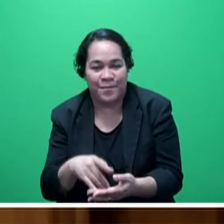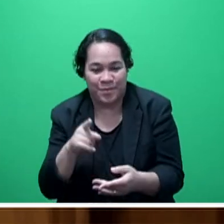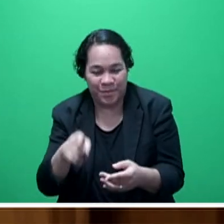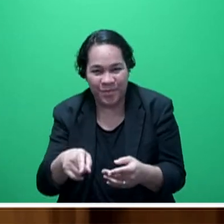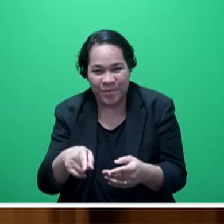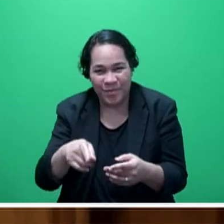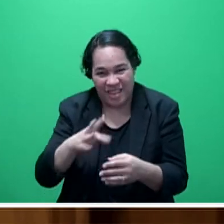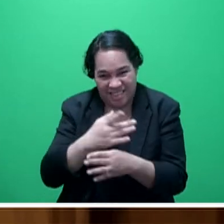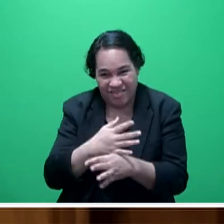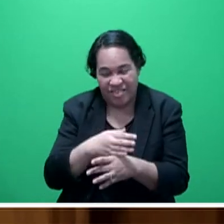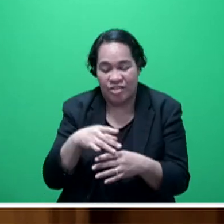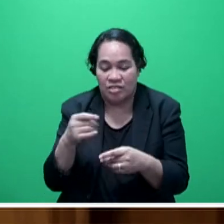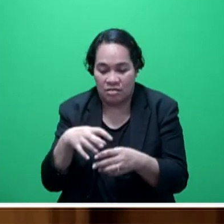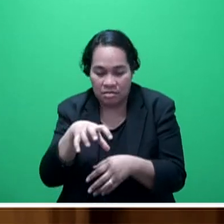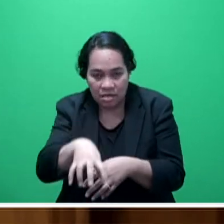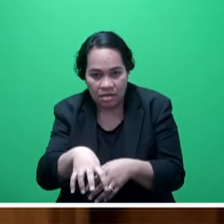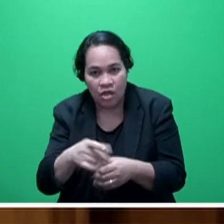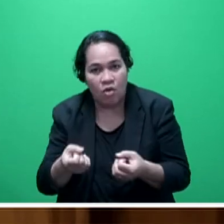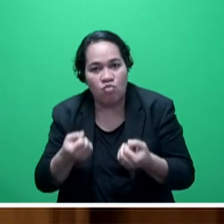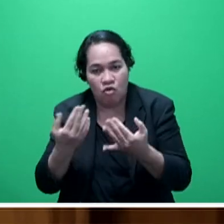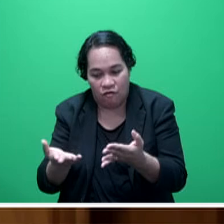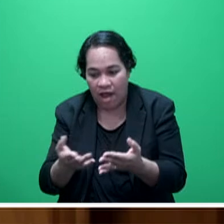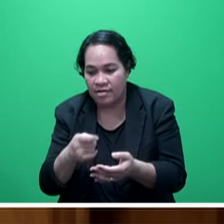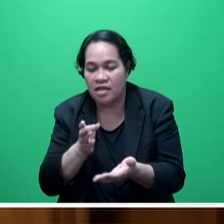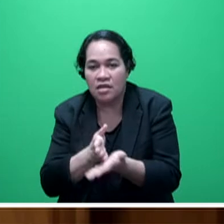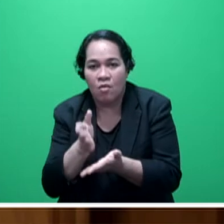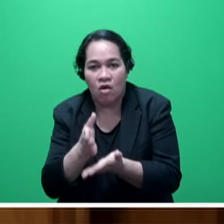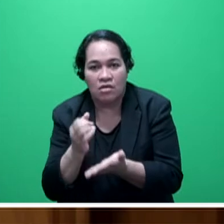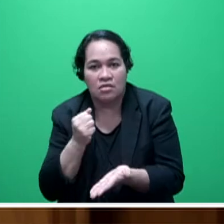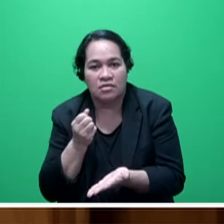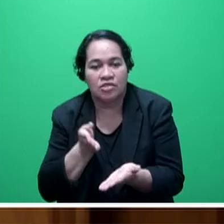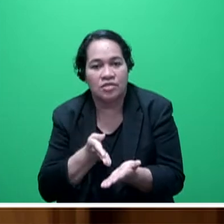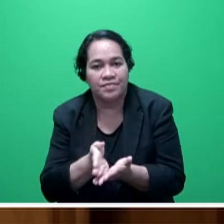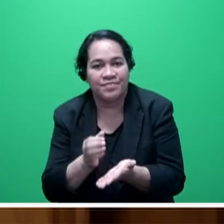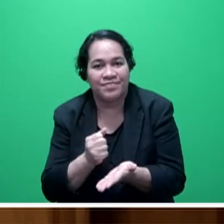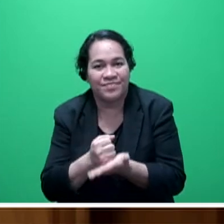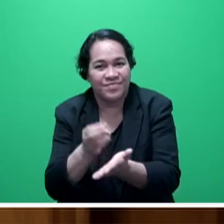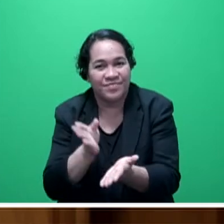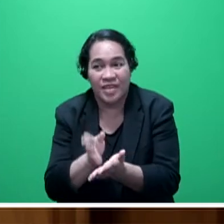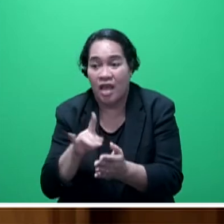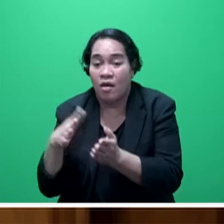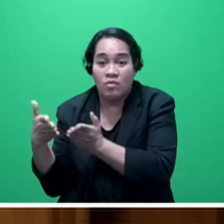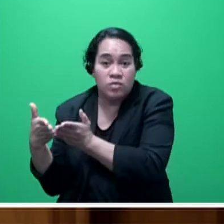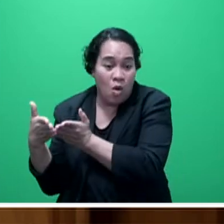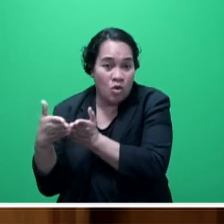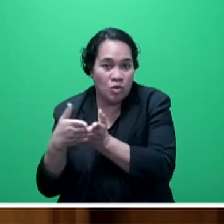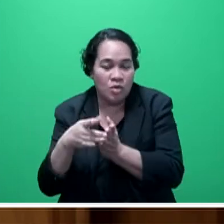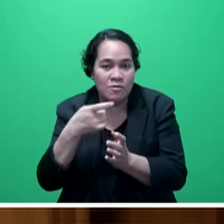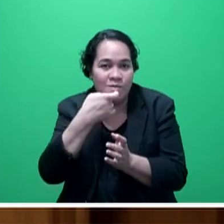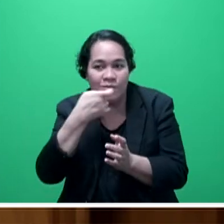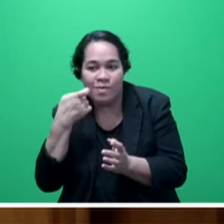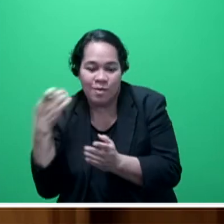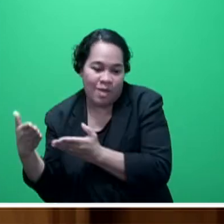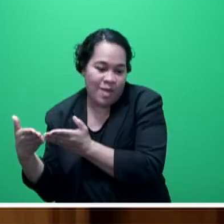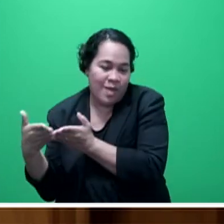sector and provides business for support services. Foreign fishing fleets will be attracted to Fiji under this